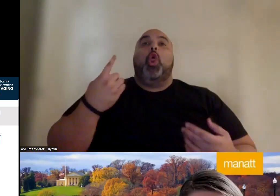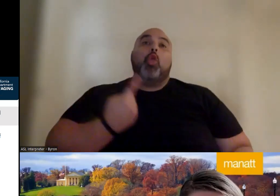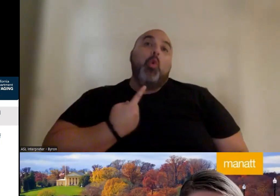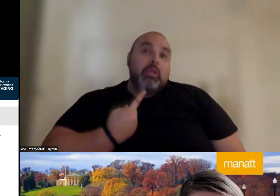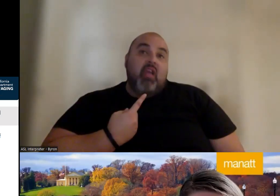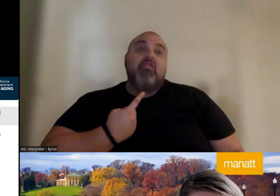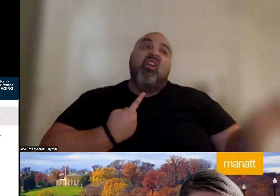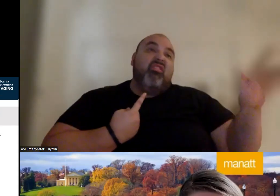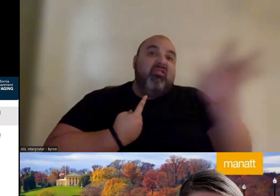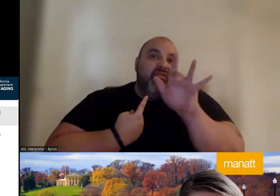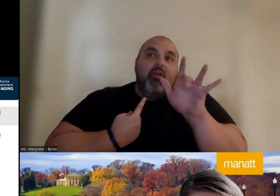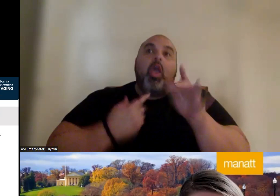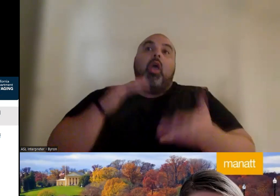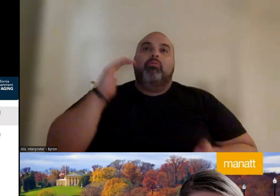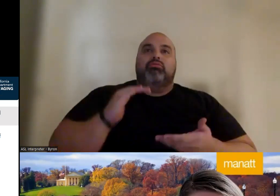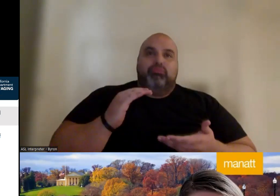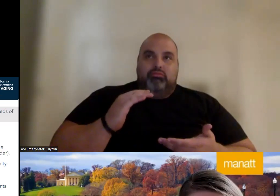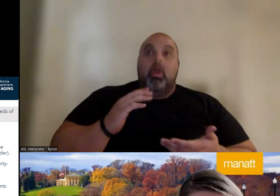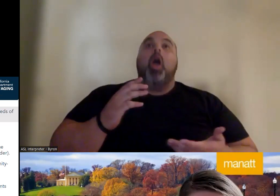We go to the next slide.